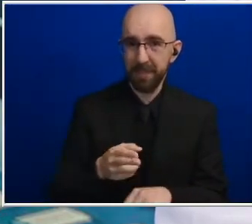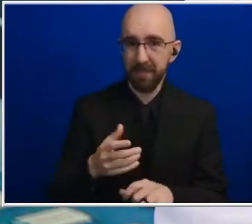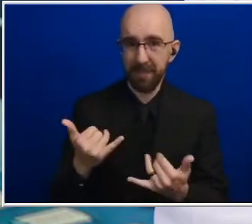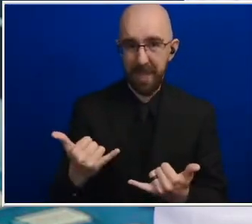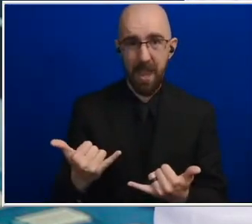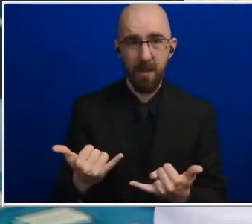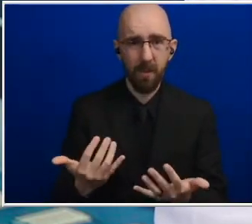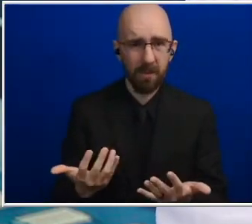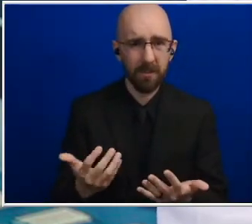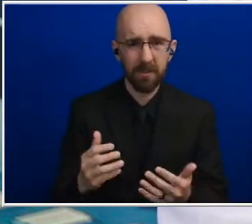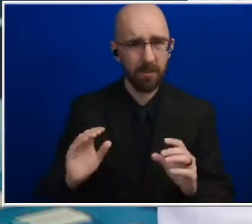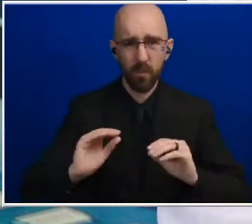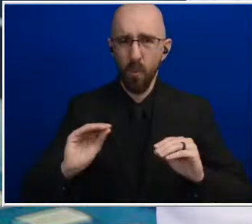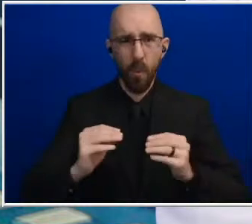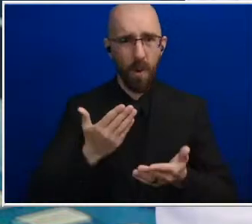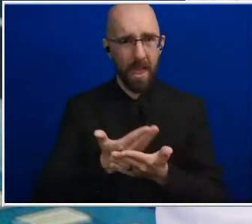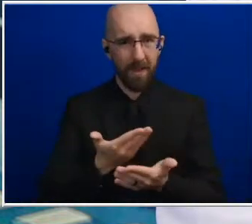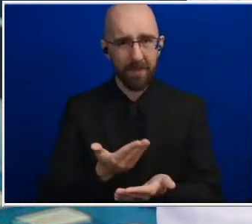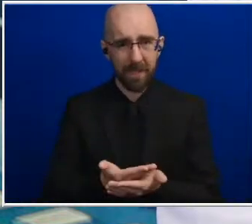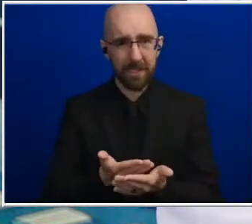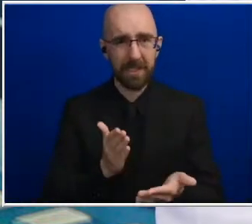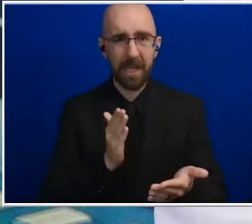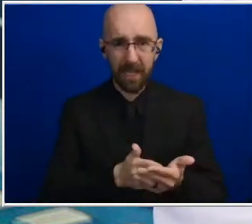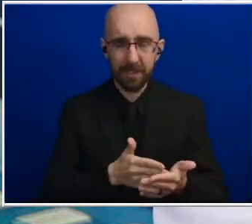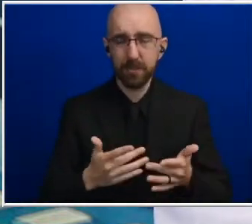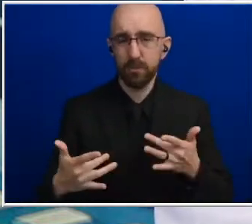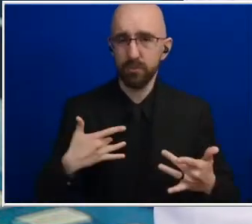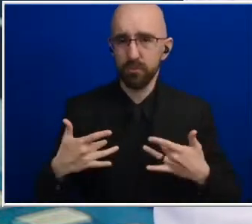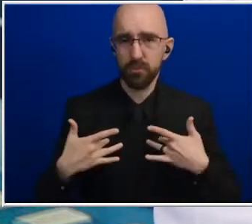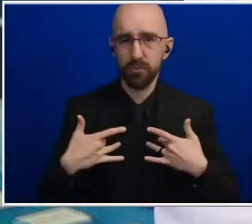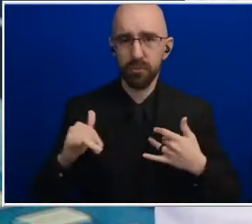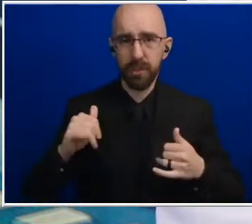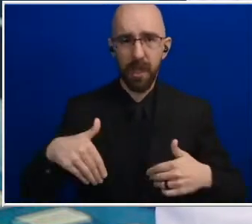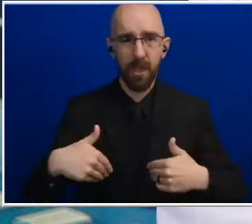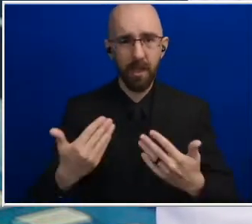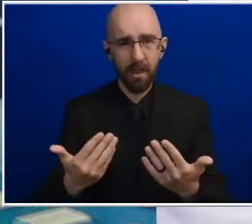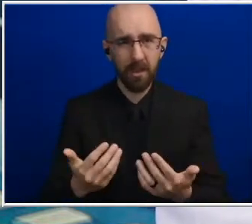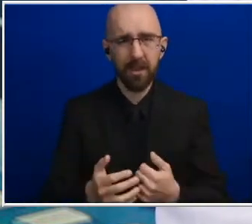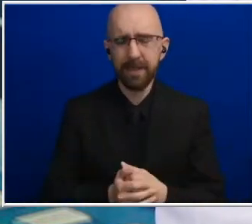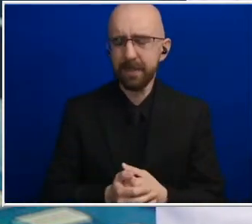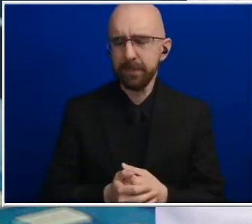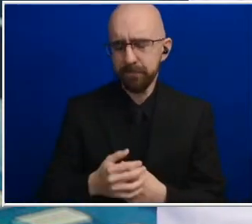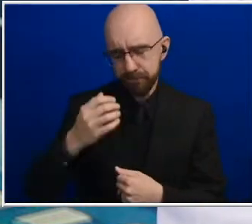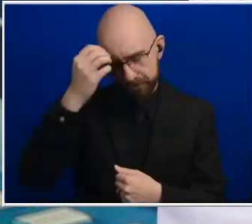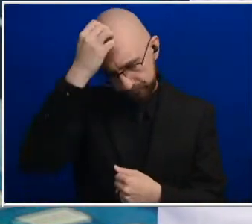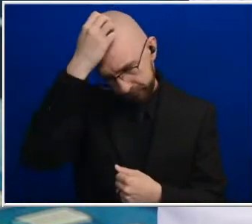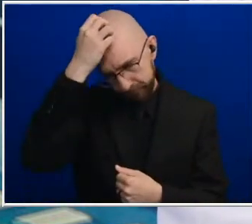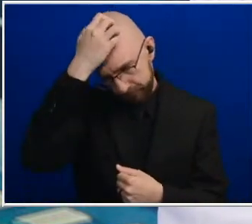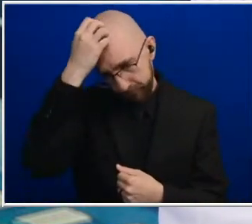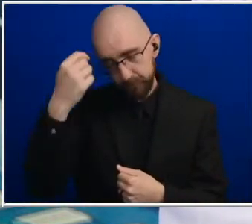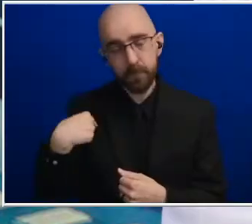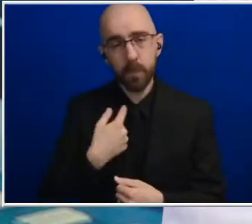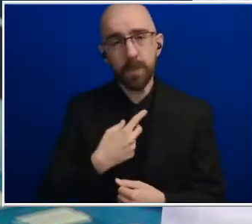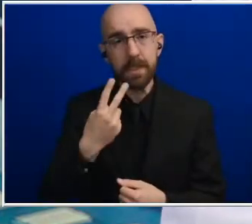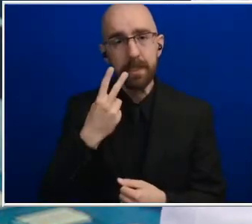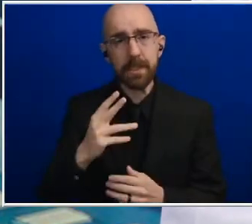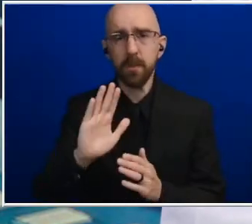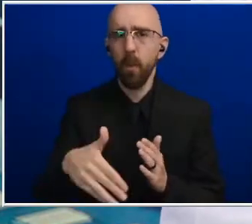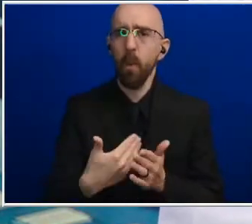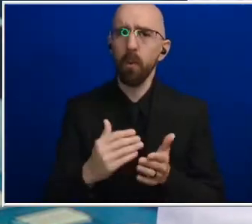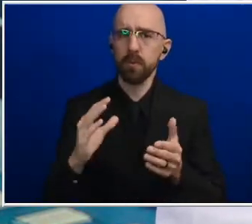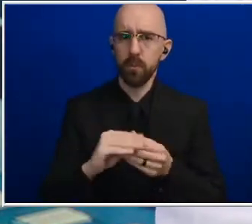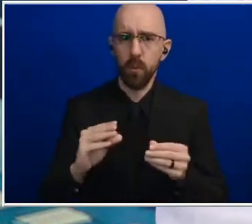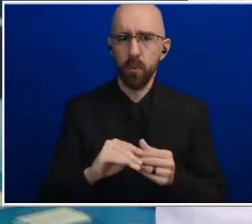no evidence against the concerns that are being raised. So what we see is this whole story, which is really